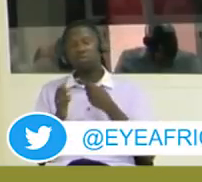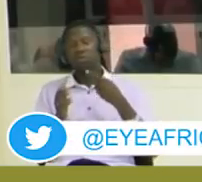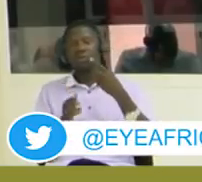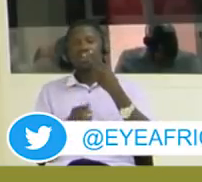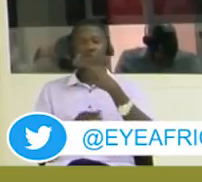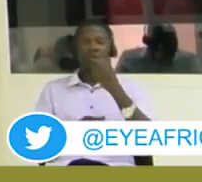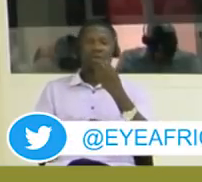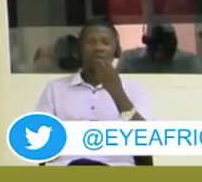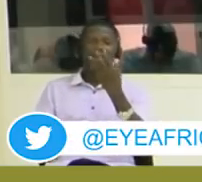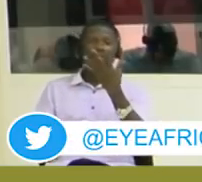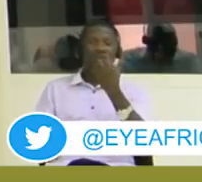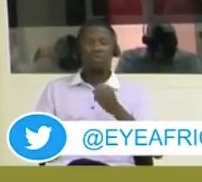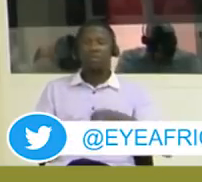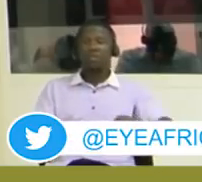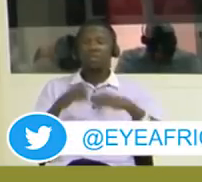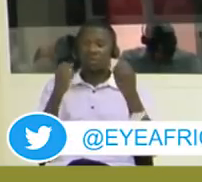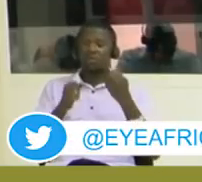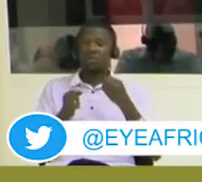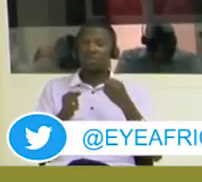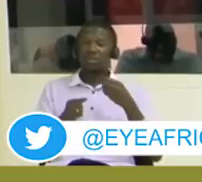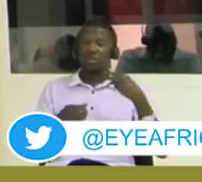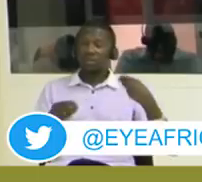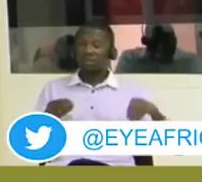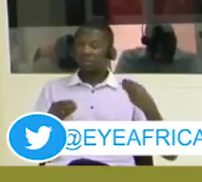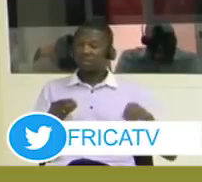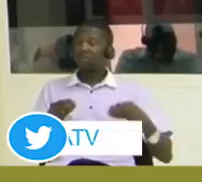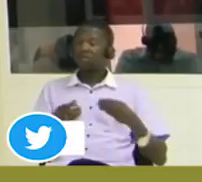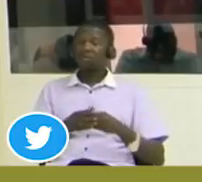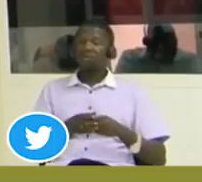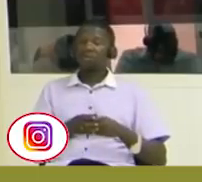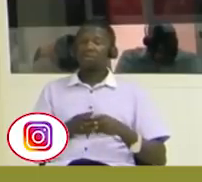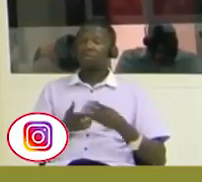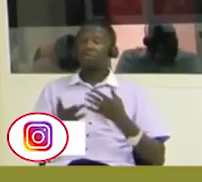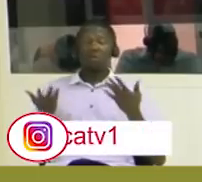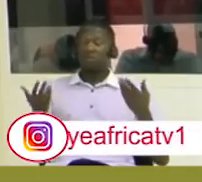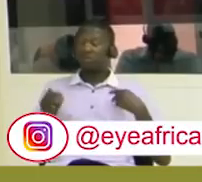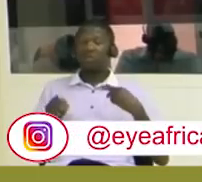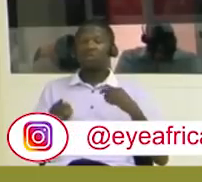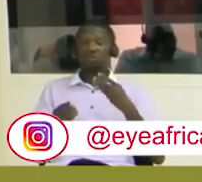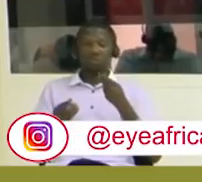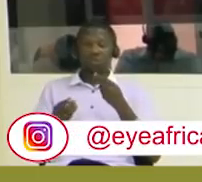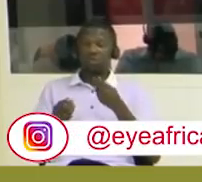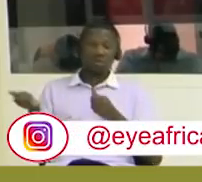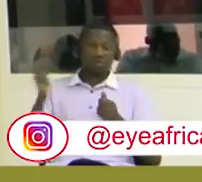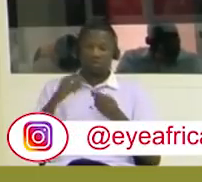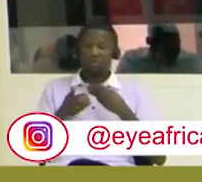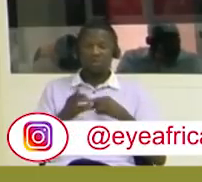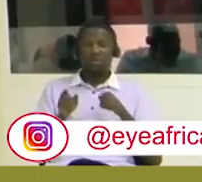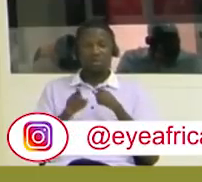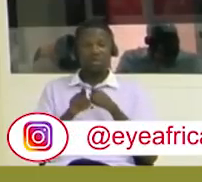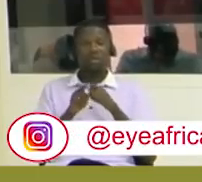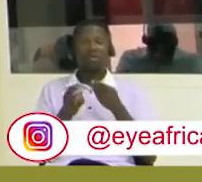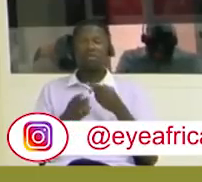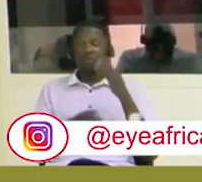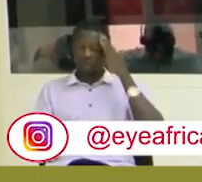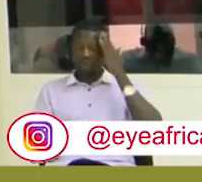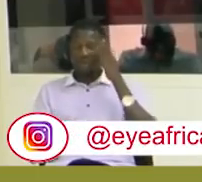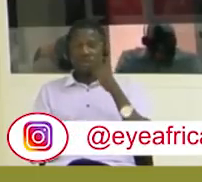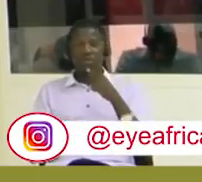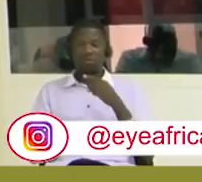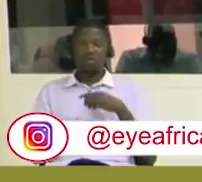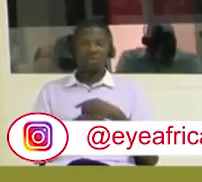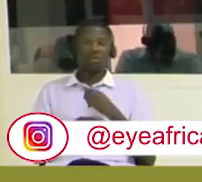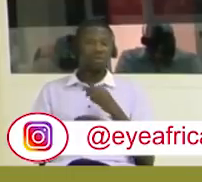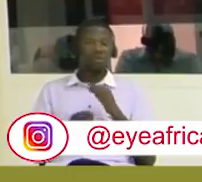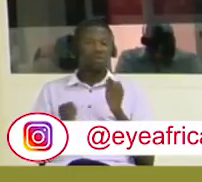$200,000 to $250,000. Money from Libya used to come in those amounts. We knew that it was an amount. I mean, it was